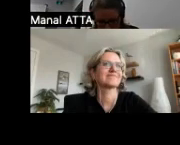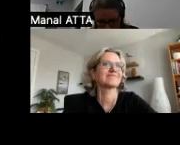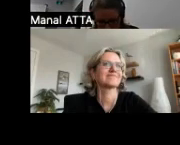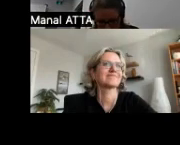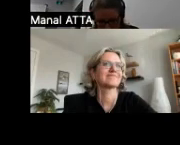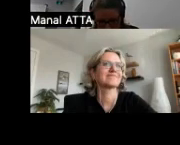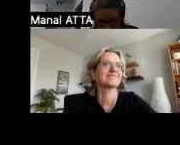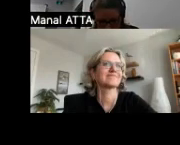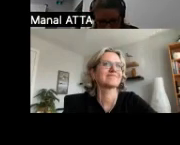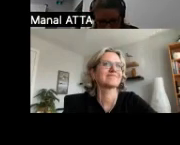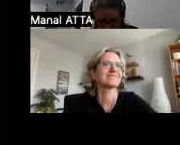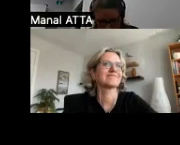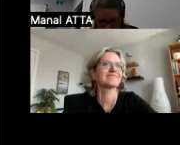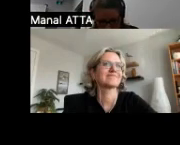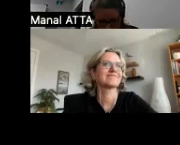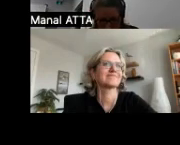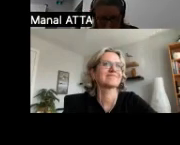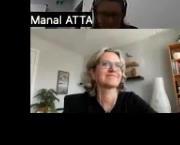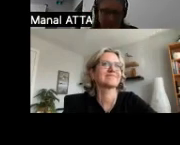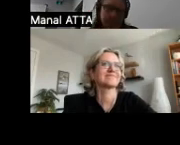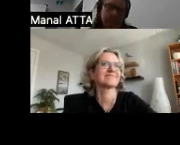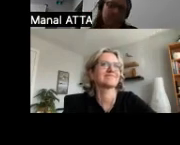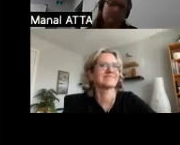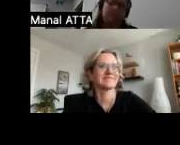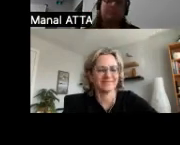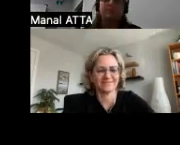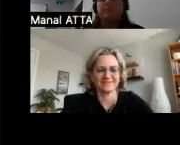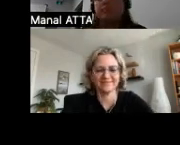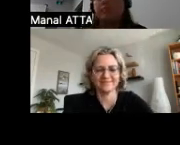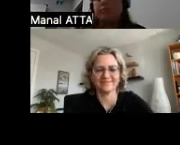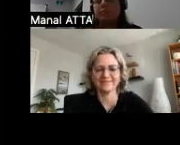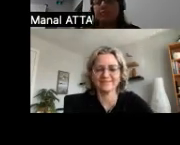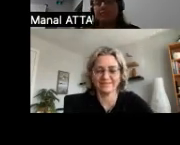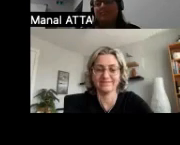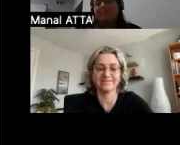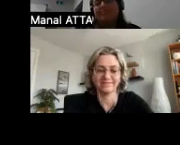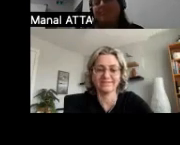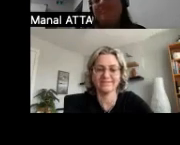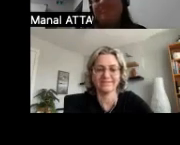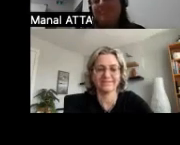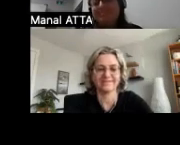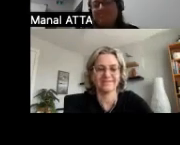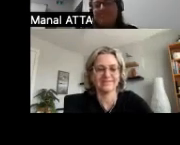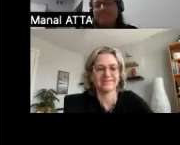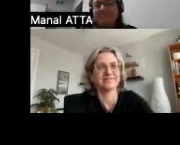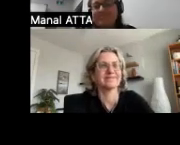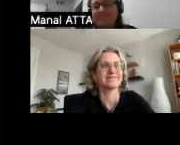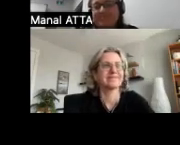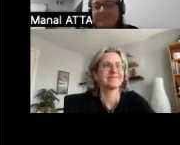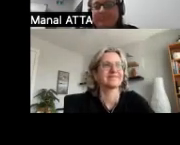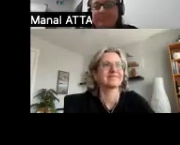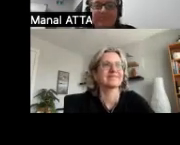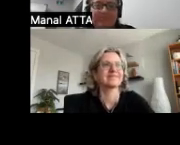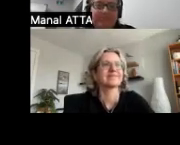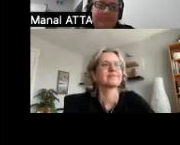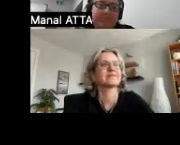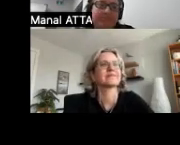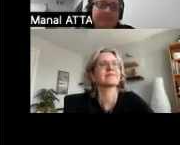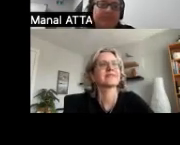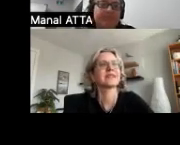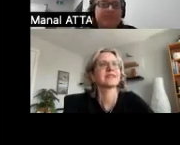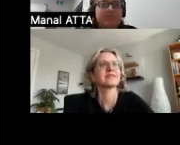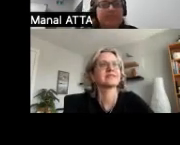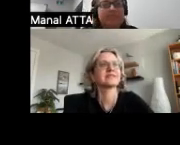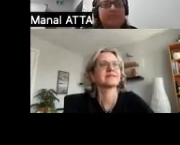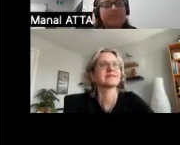or TikTok in their programs with learners. Okay. We're going to just start today with